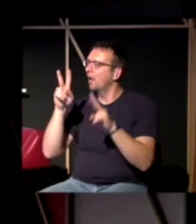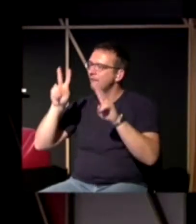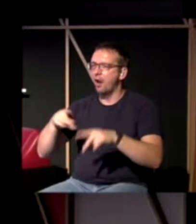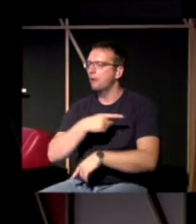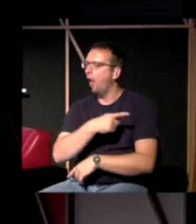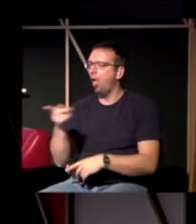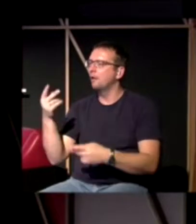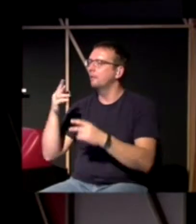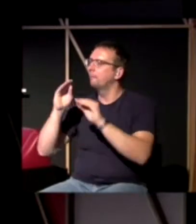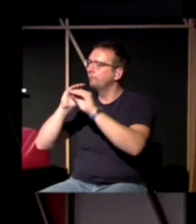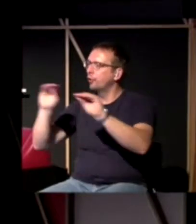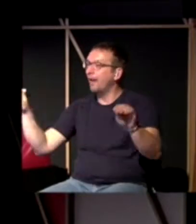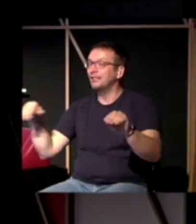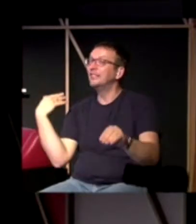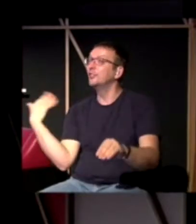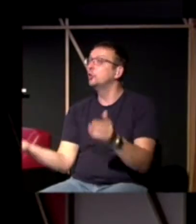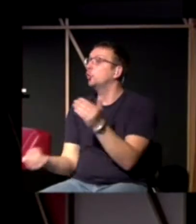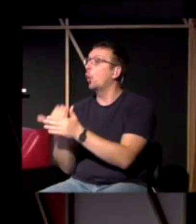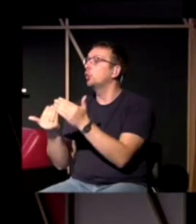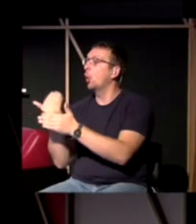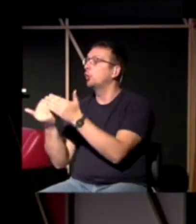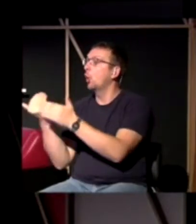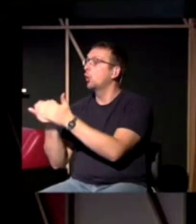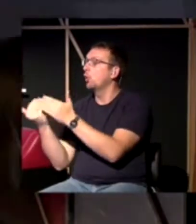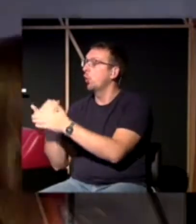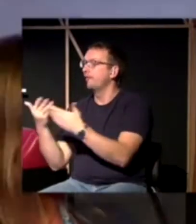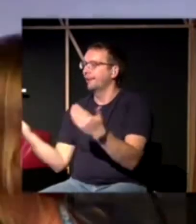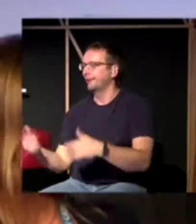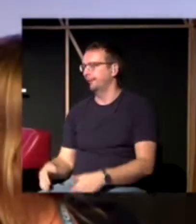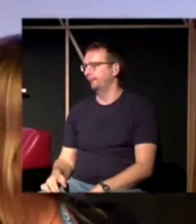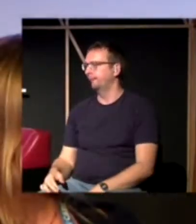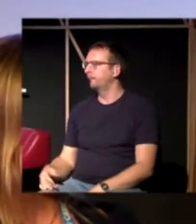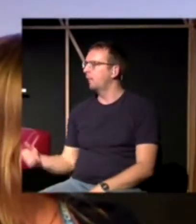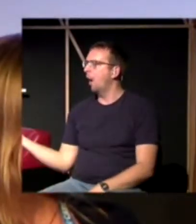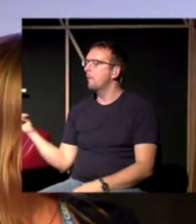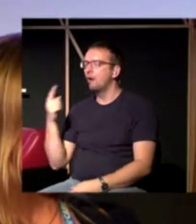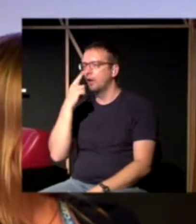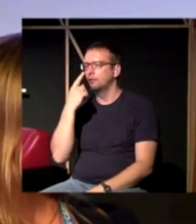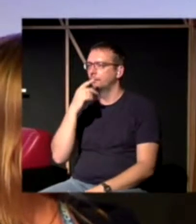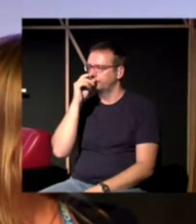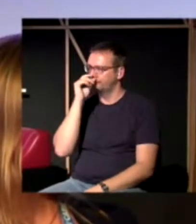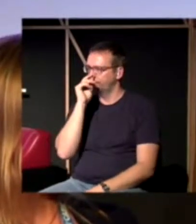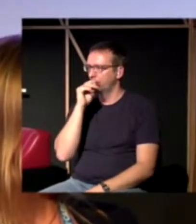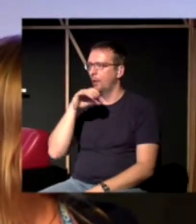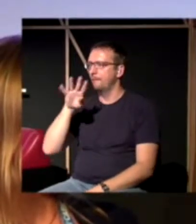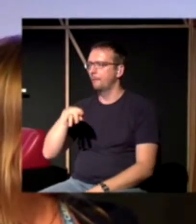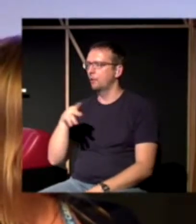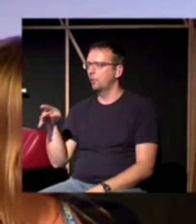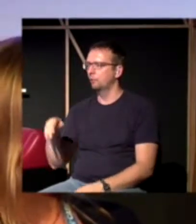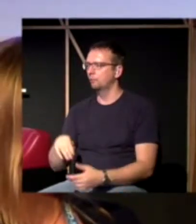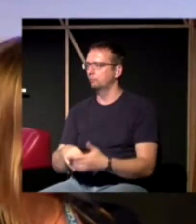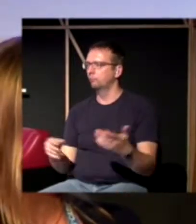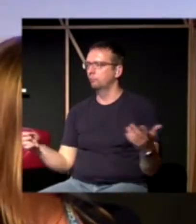some challenges to bringing through an initiative such as the Week of Action. Could you tell us some of the challenges that you may have faced and how you dealt with